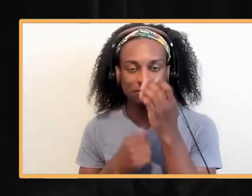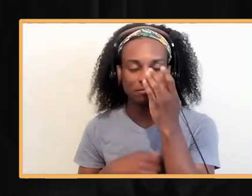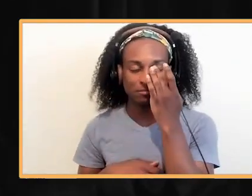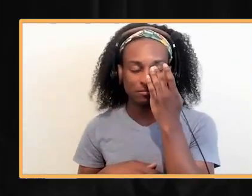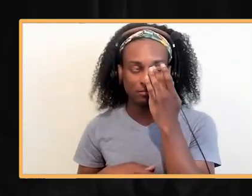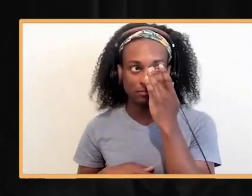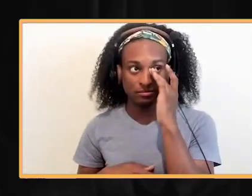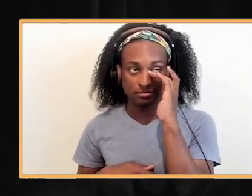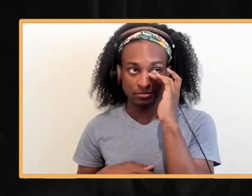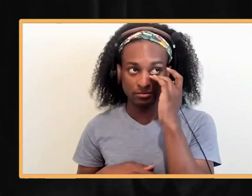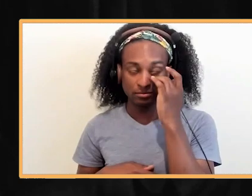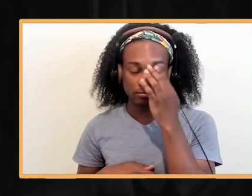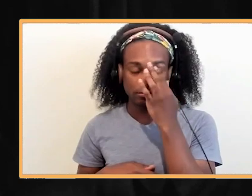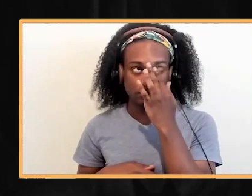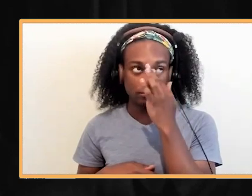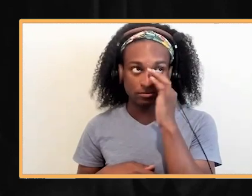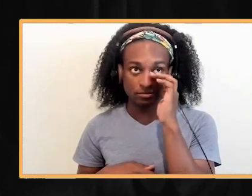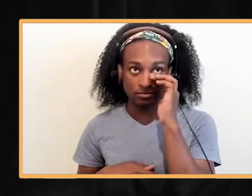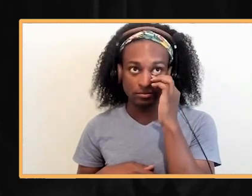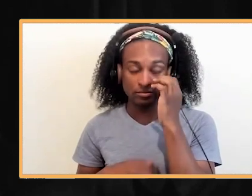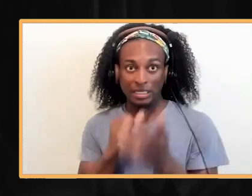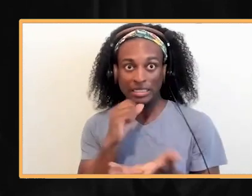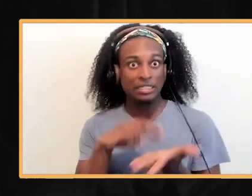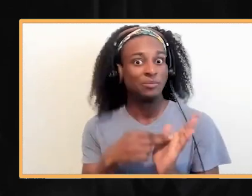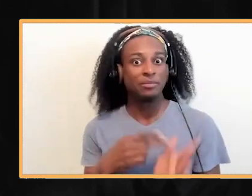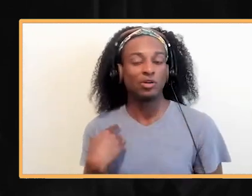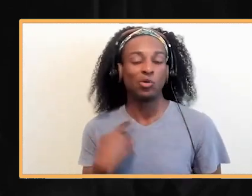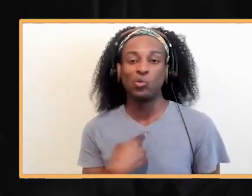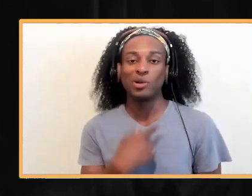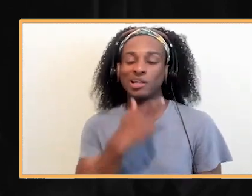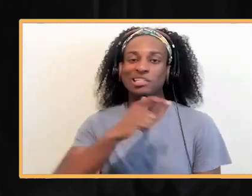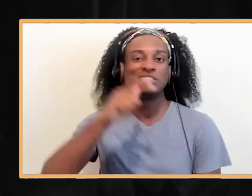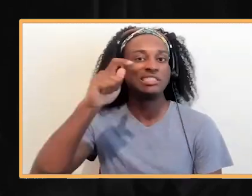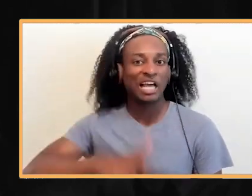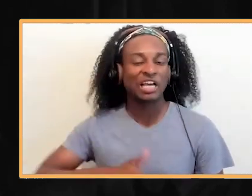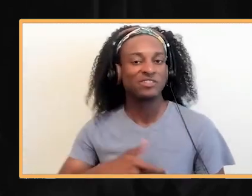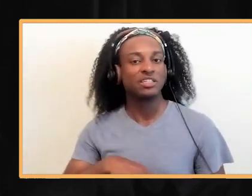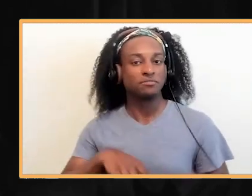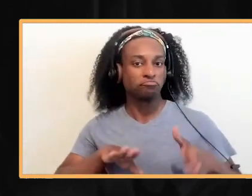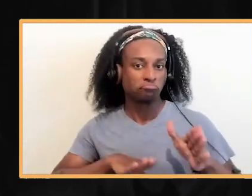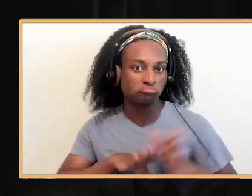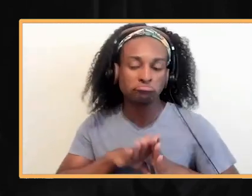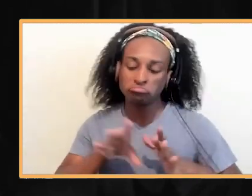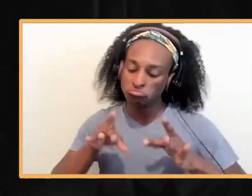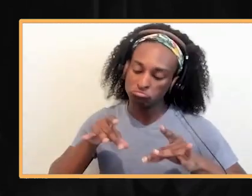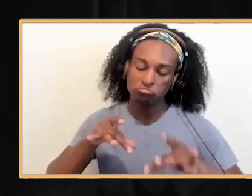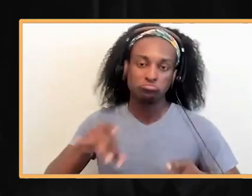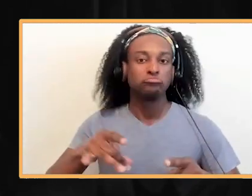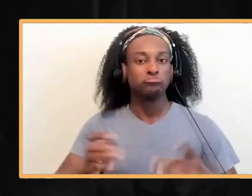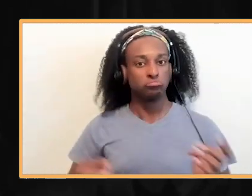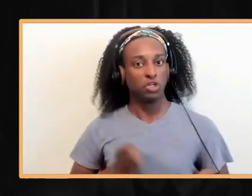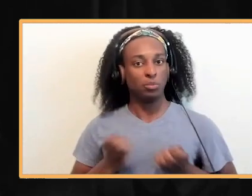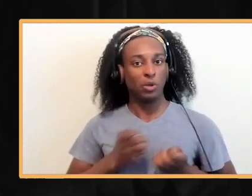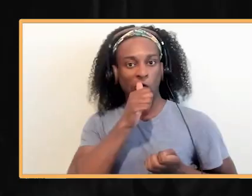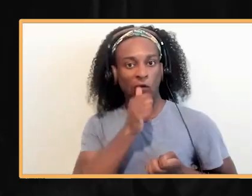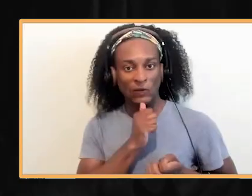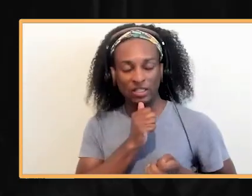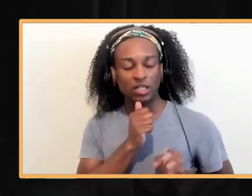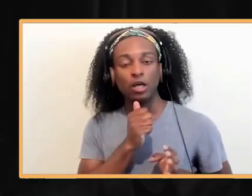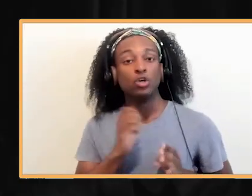required to cultivate emotional resiliency. It was just that the way that emotional resiliency was modeled was